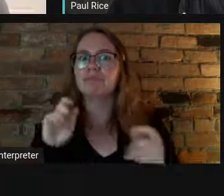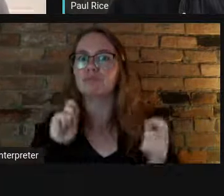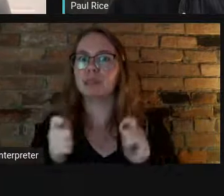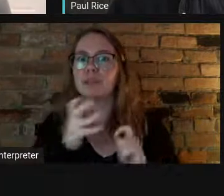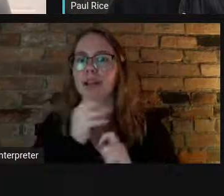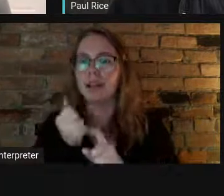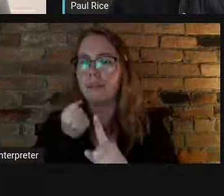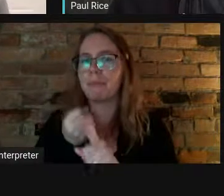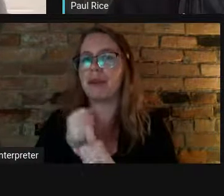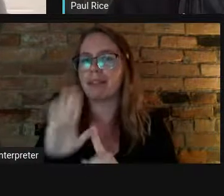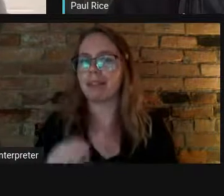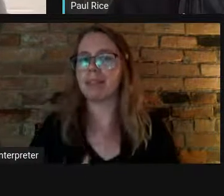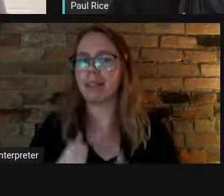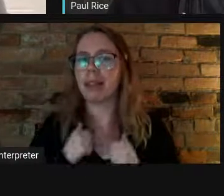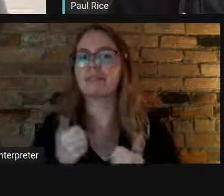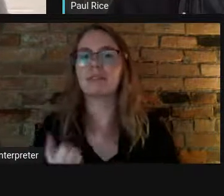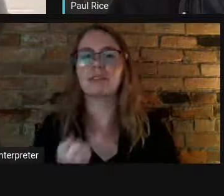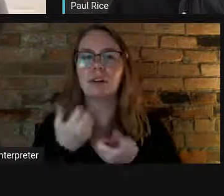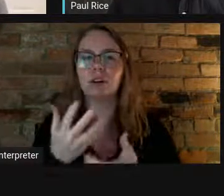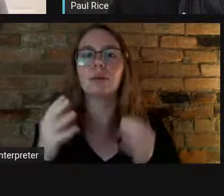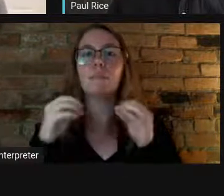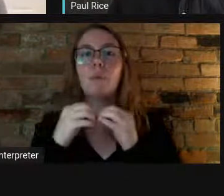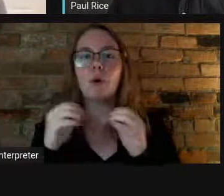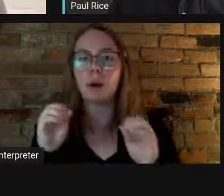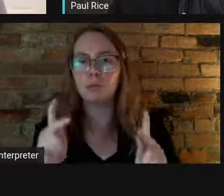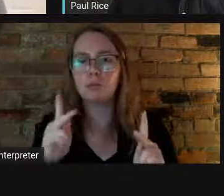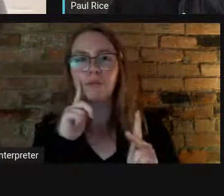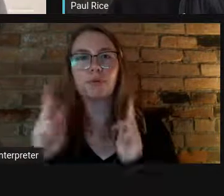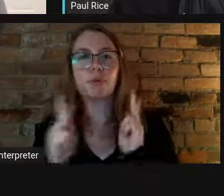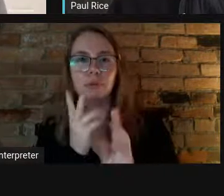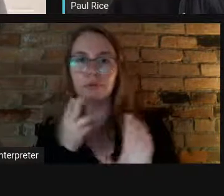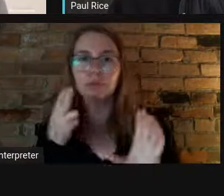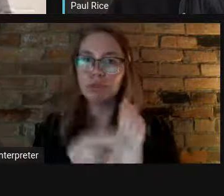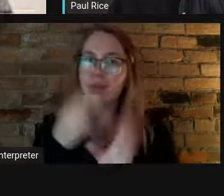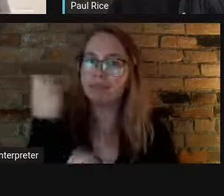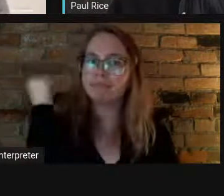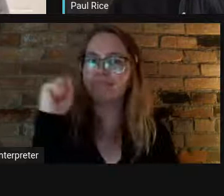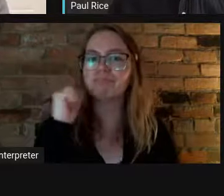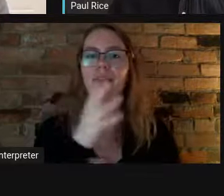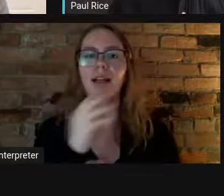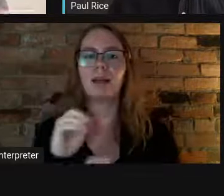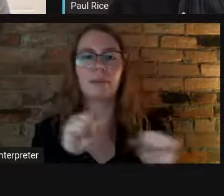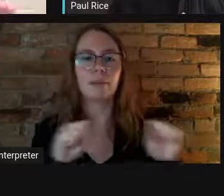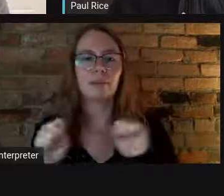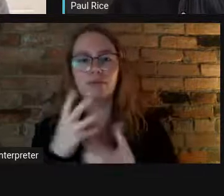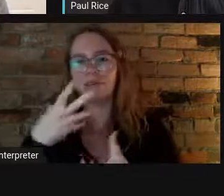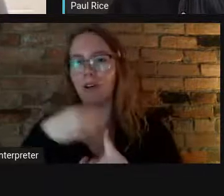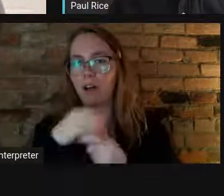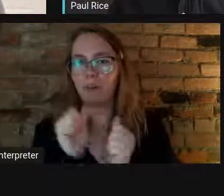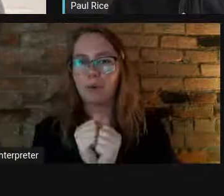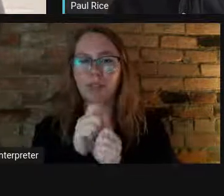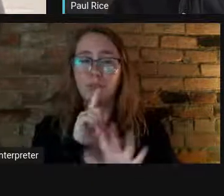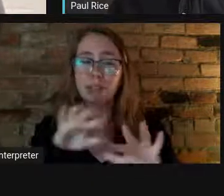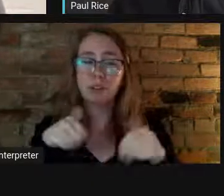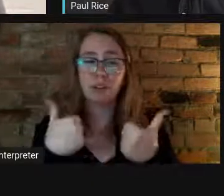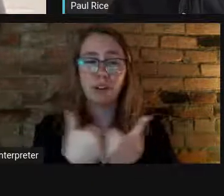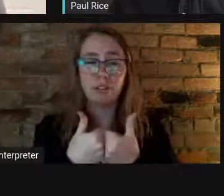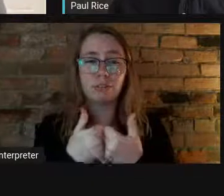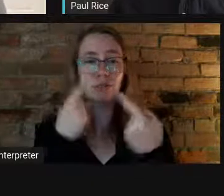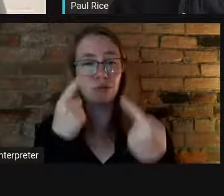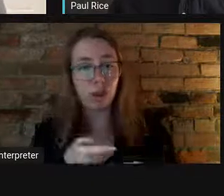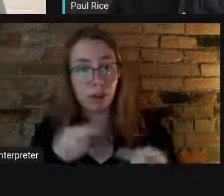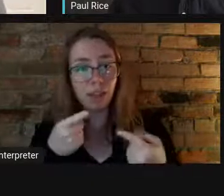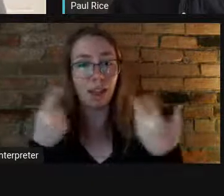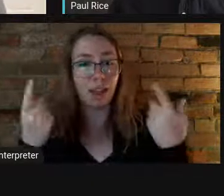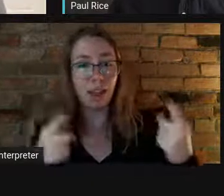it really laid the groundwork for more activists to join the fight and engage in the very difficult struggle that